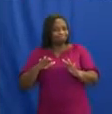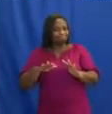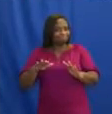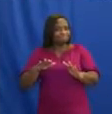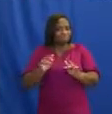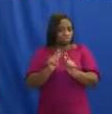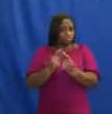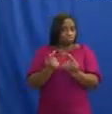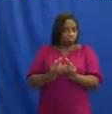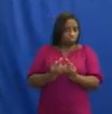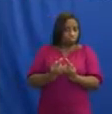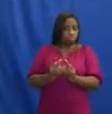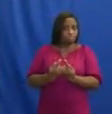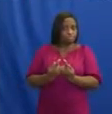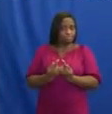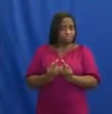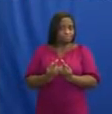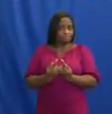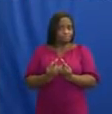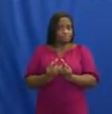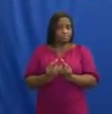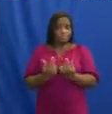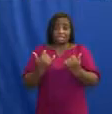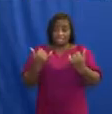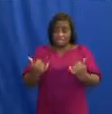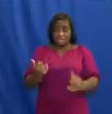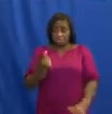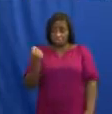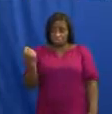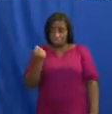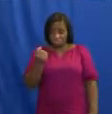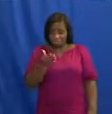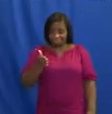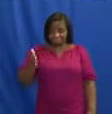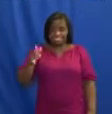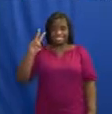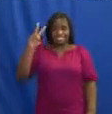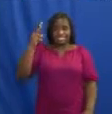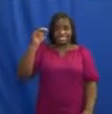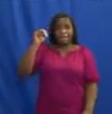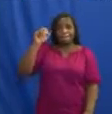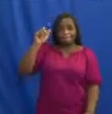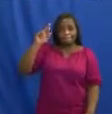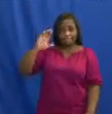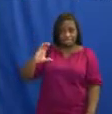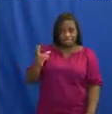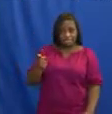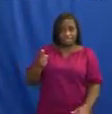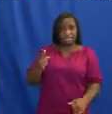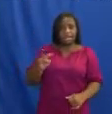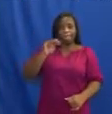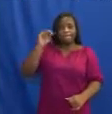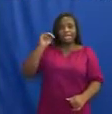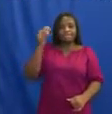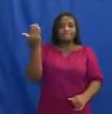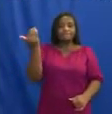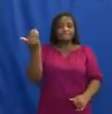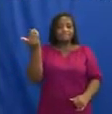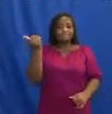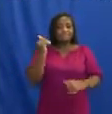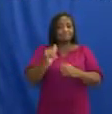various groups. So from Tuesday, 2nd March, to Monday, 15th